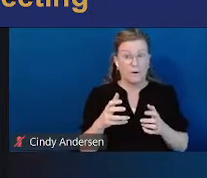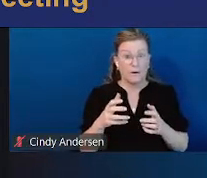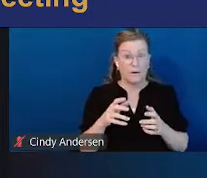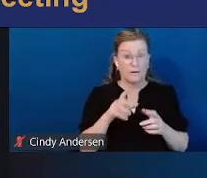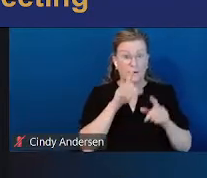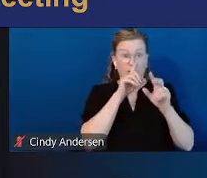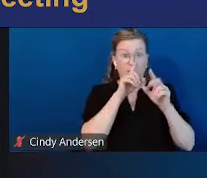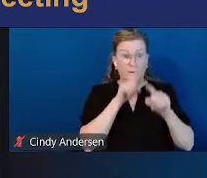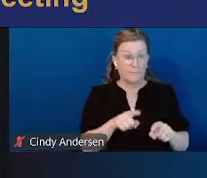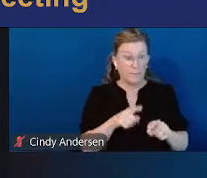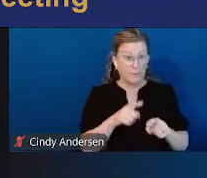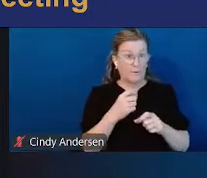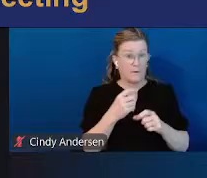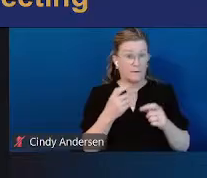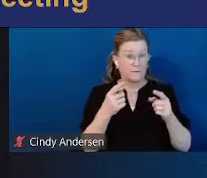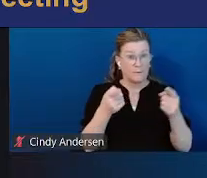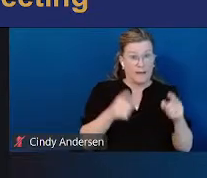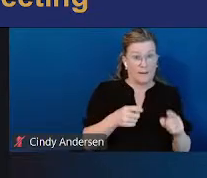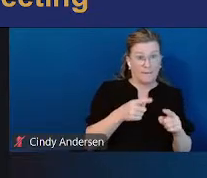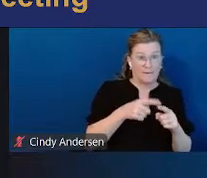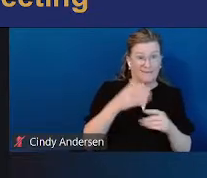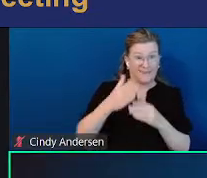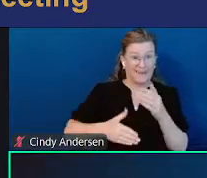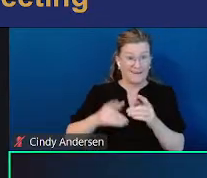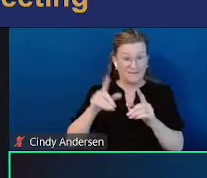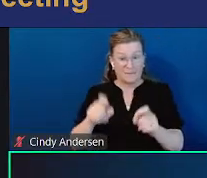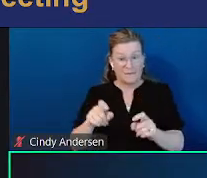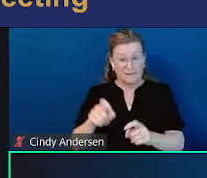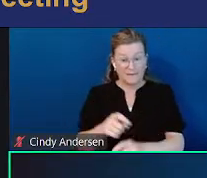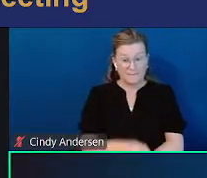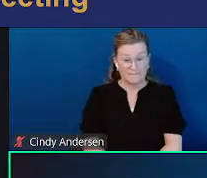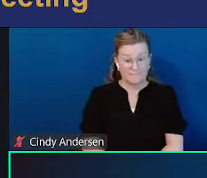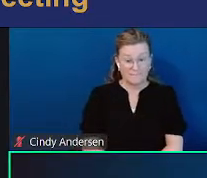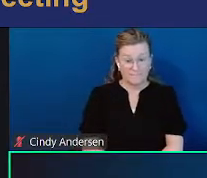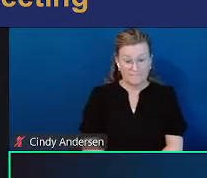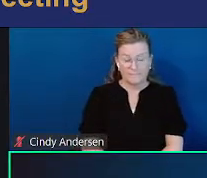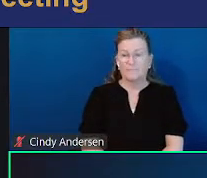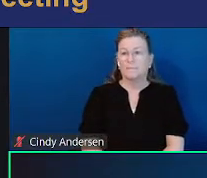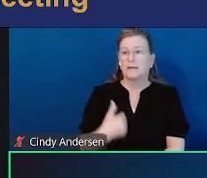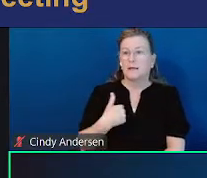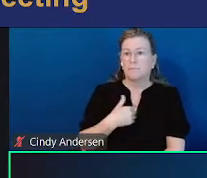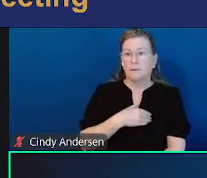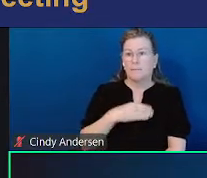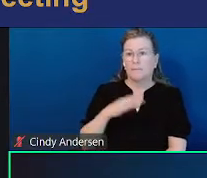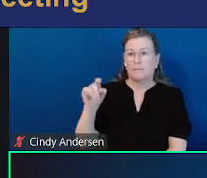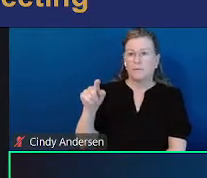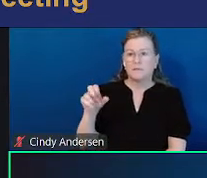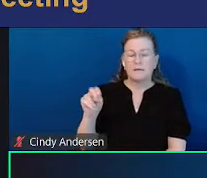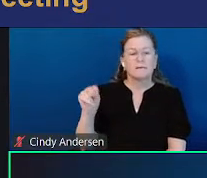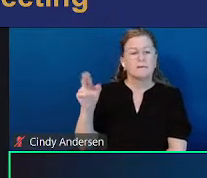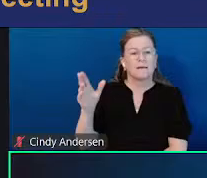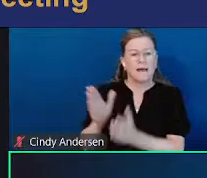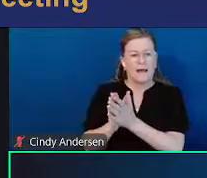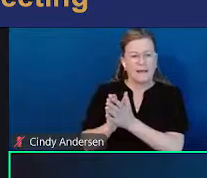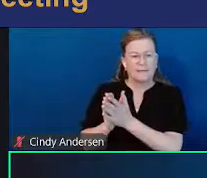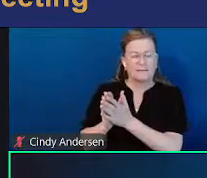report made at the end of the pilot? Are we? Member Brenton was asking at the end